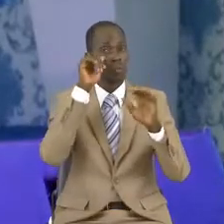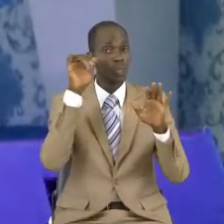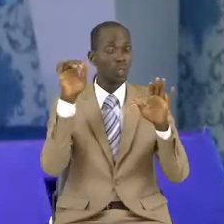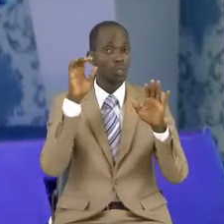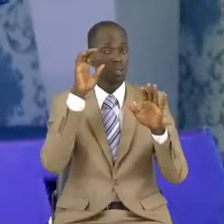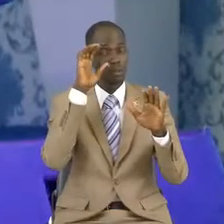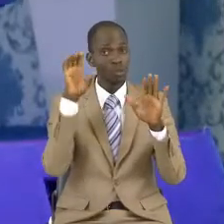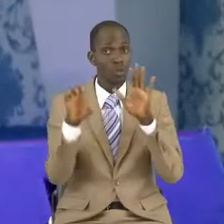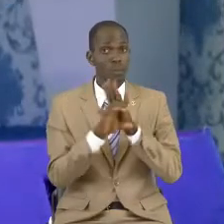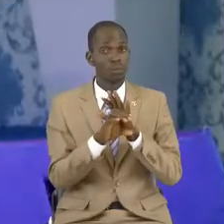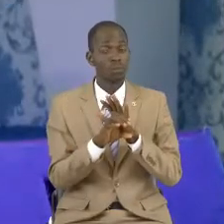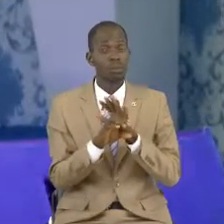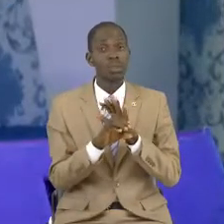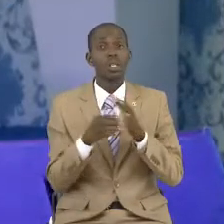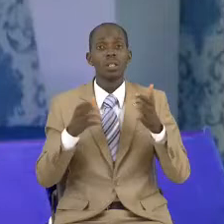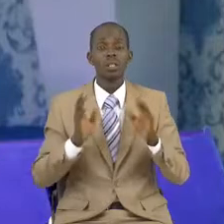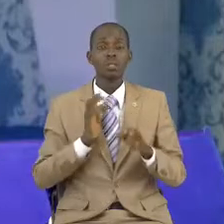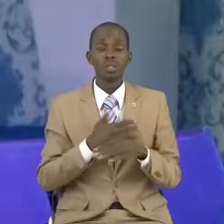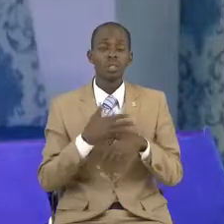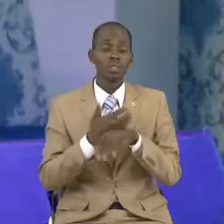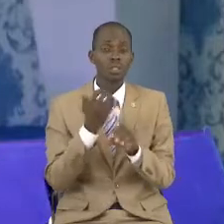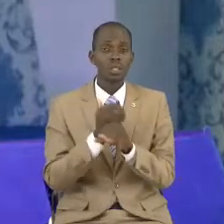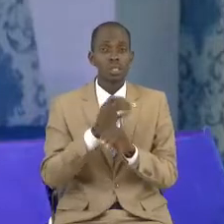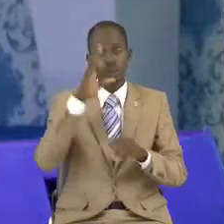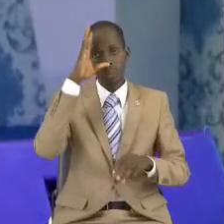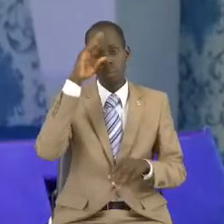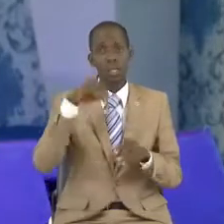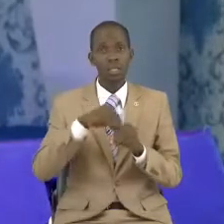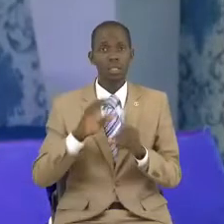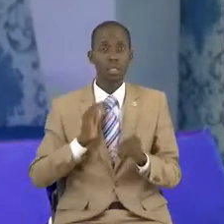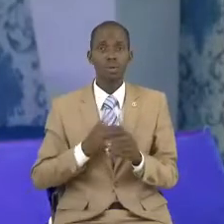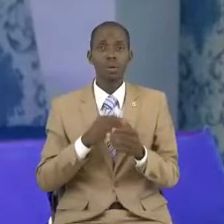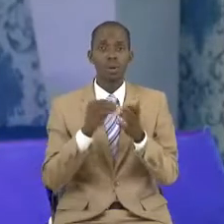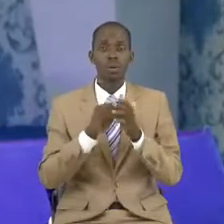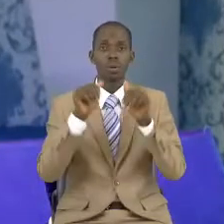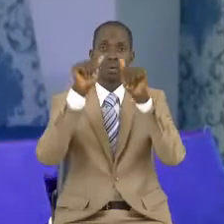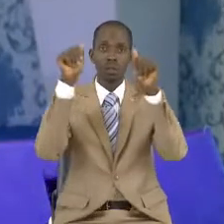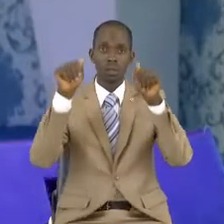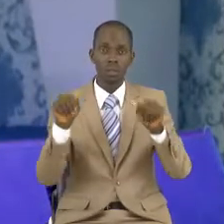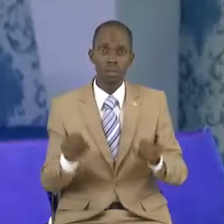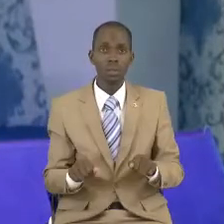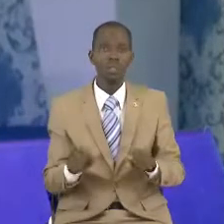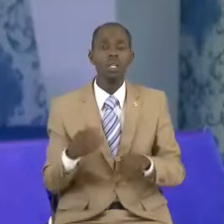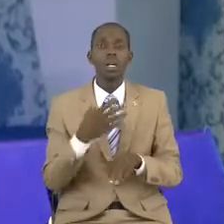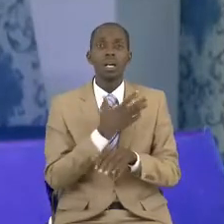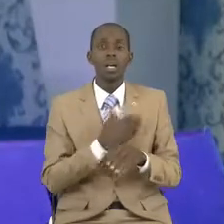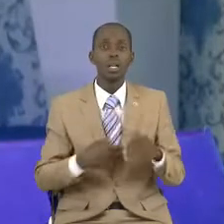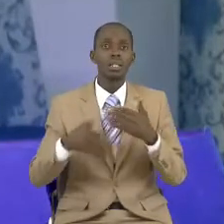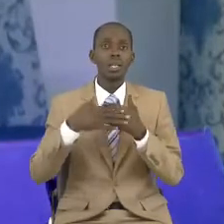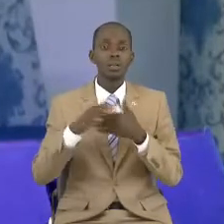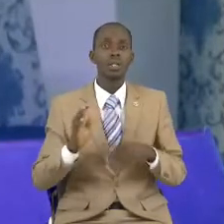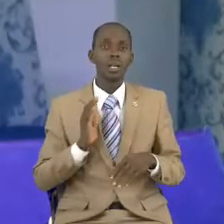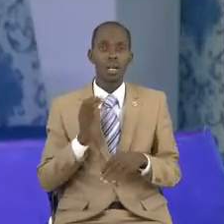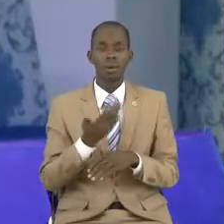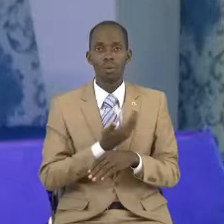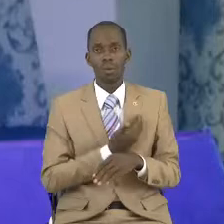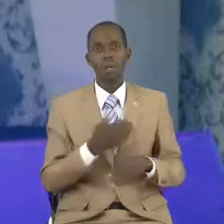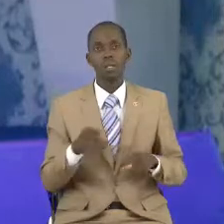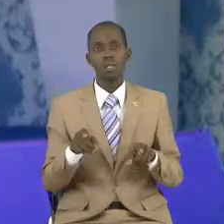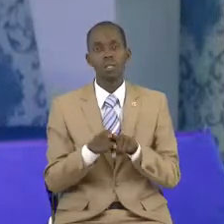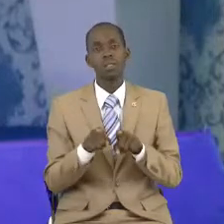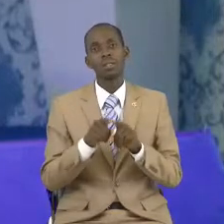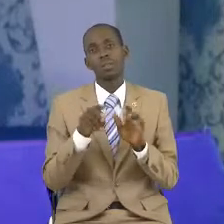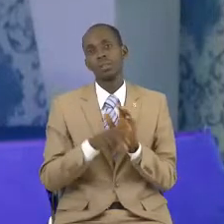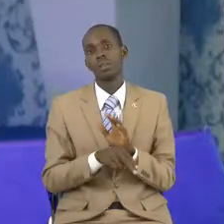us create man in our image after our likeness you see the